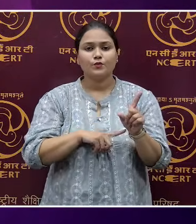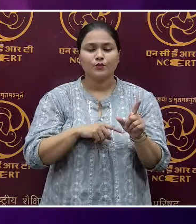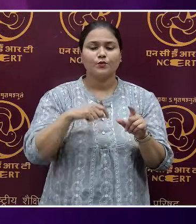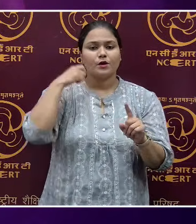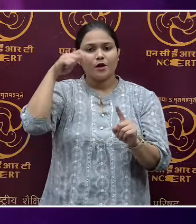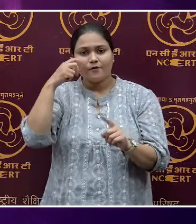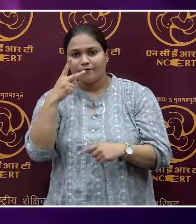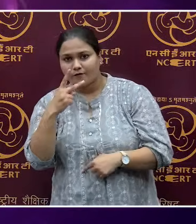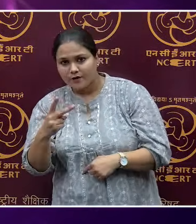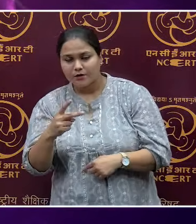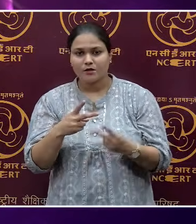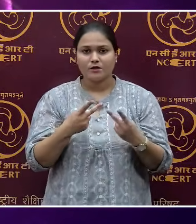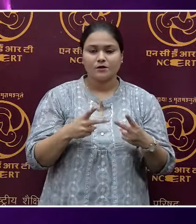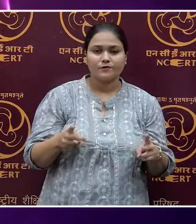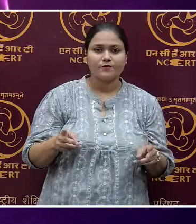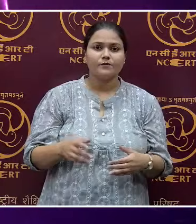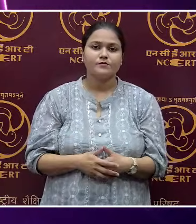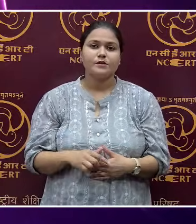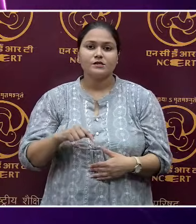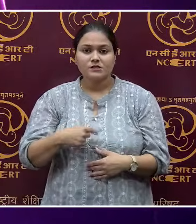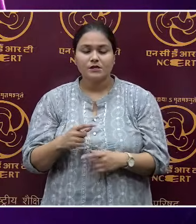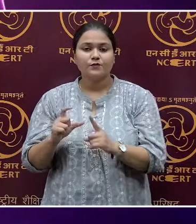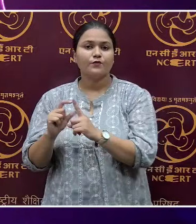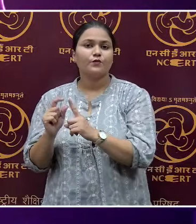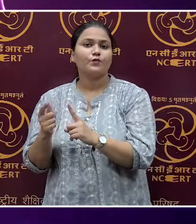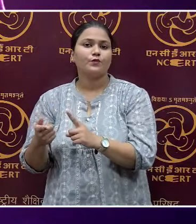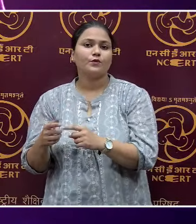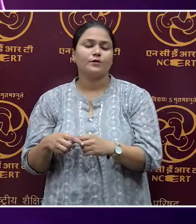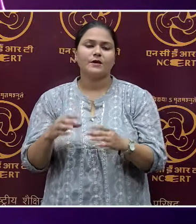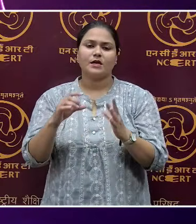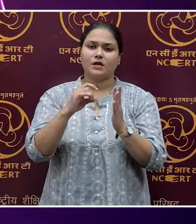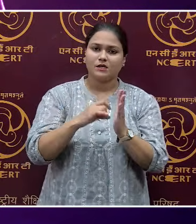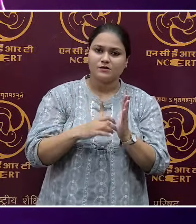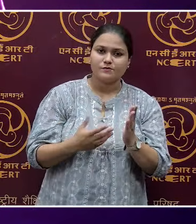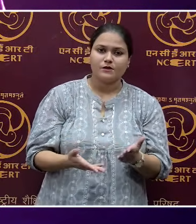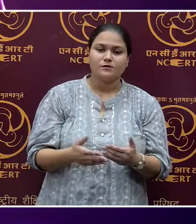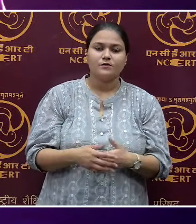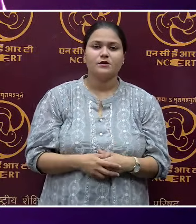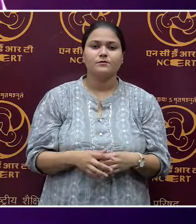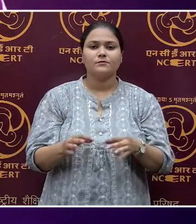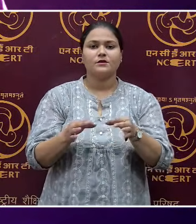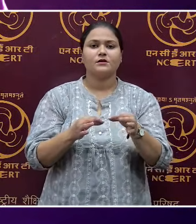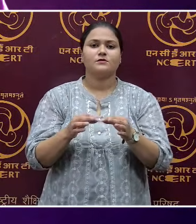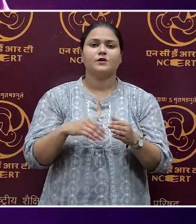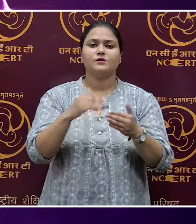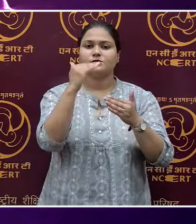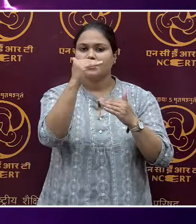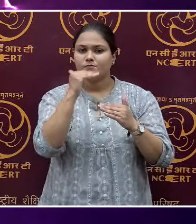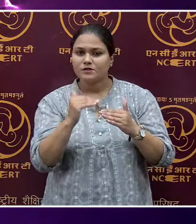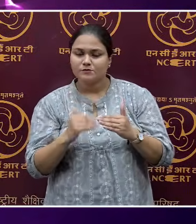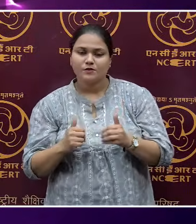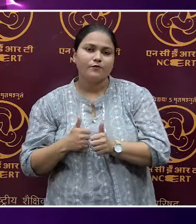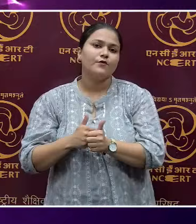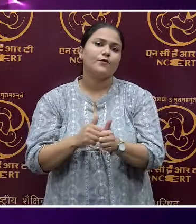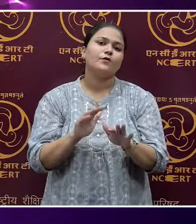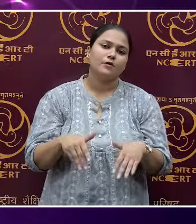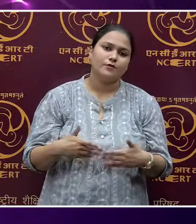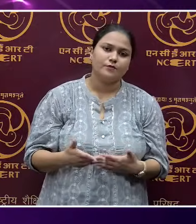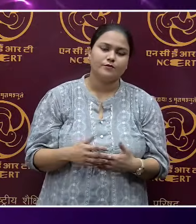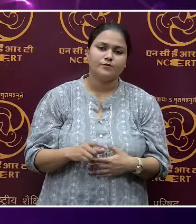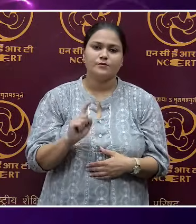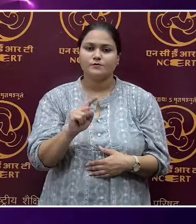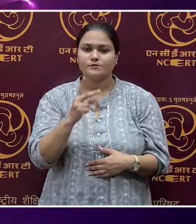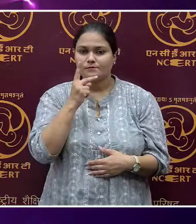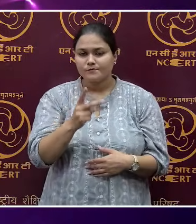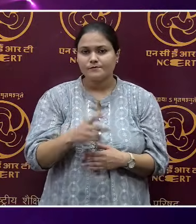from the simulation also. Simulation is also uploaded here. Okay. I will explain you here step by step. Sure. Okay. So after clicking on this, you can